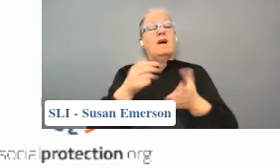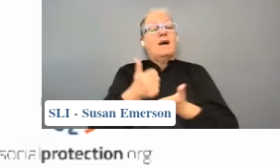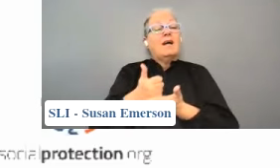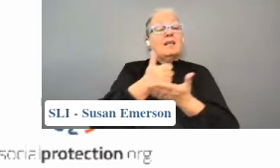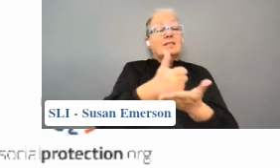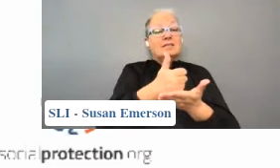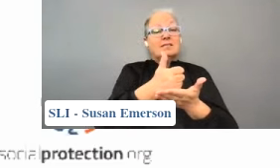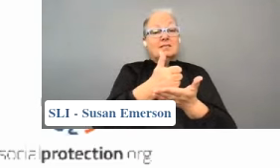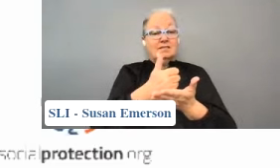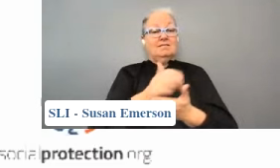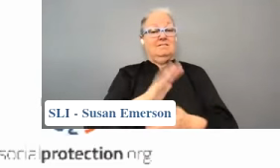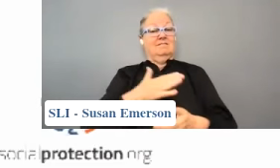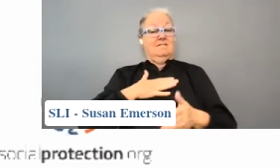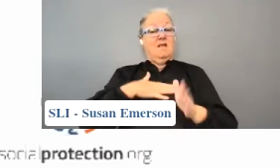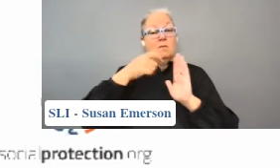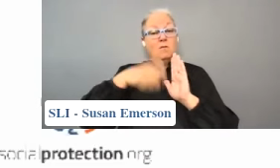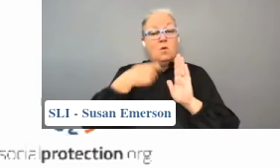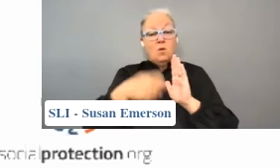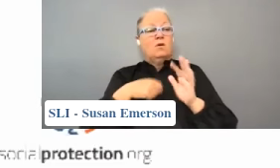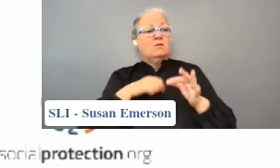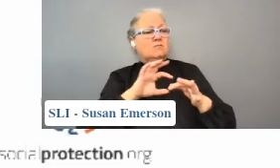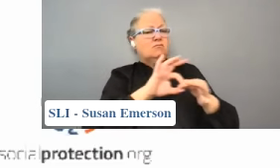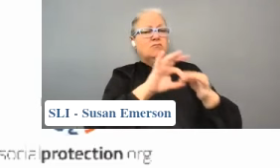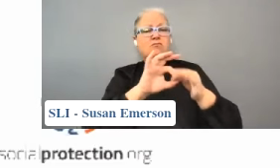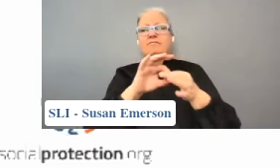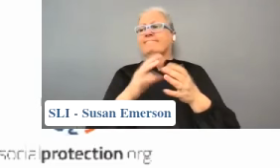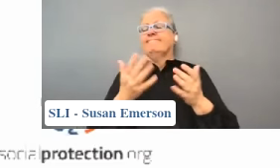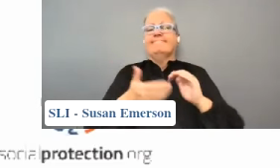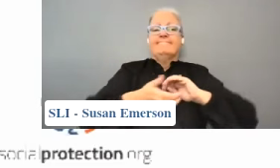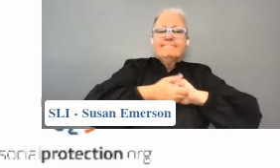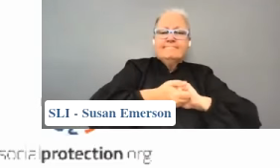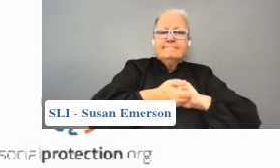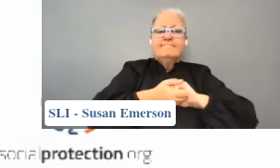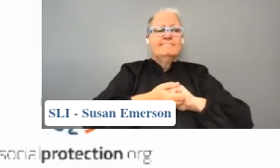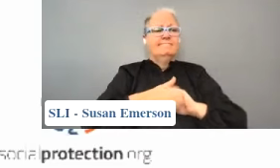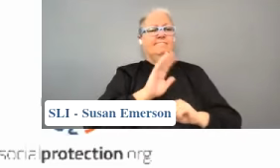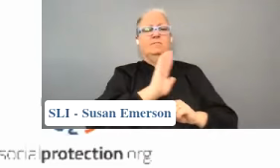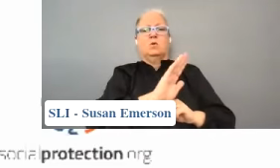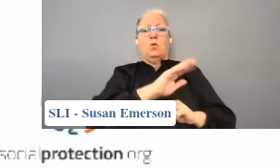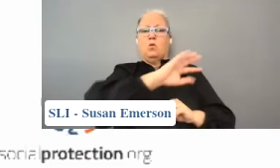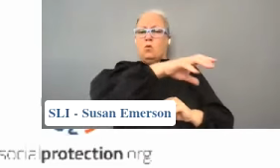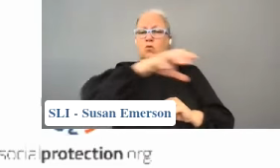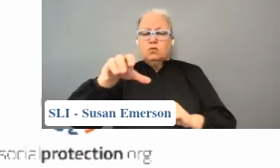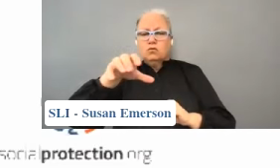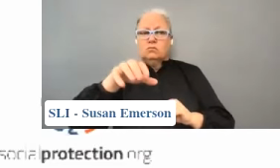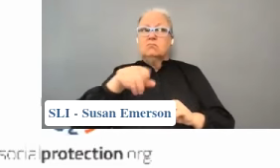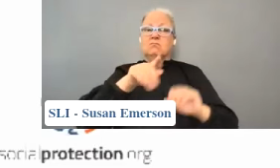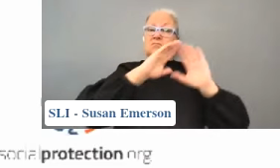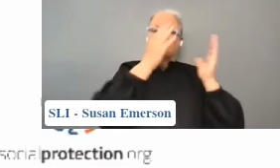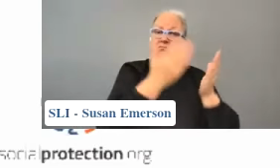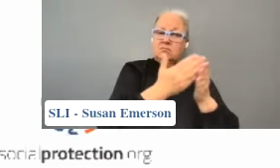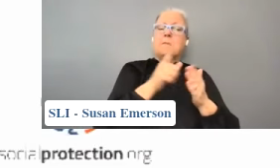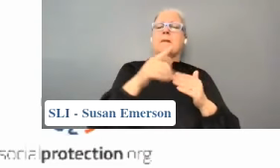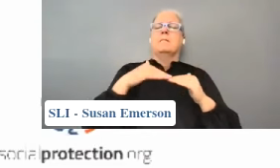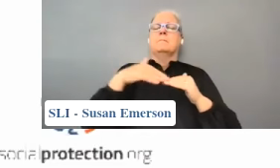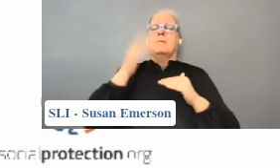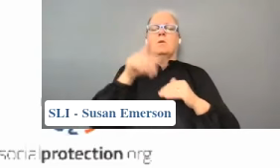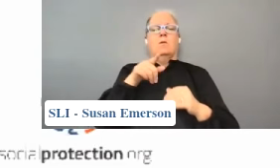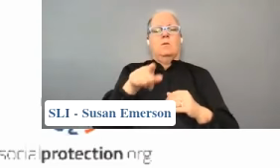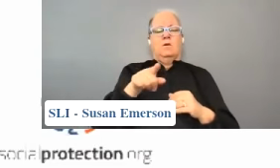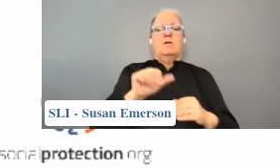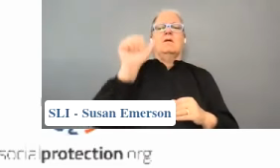engaging with partners in countries globally, but particularly in the Asia Pacific, on the challenge